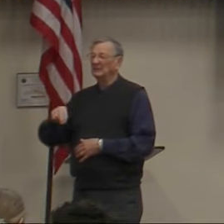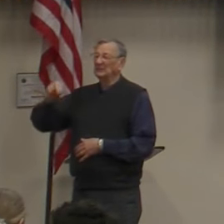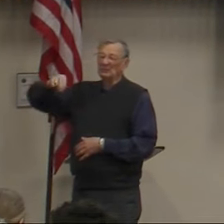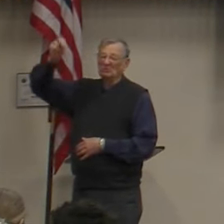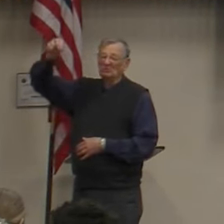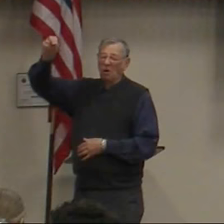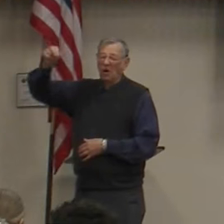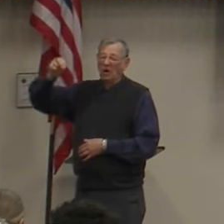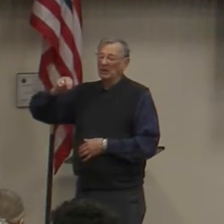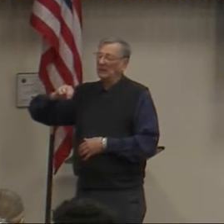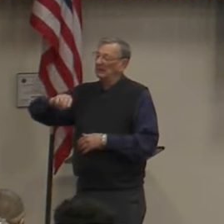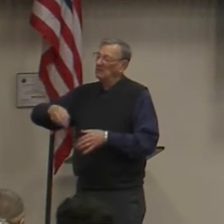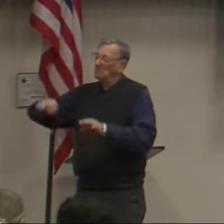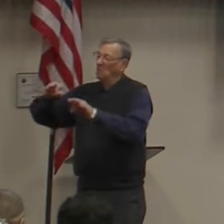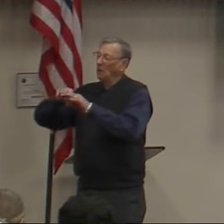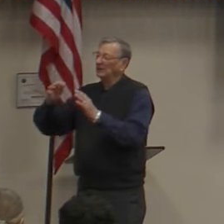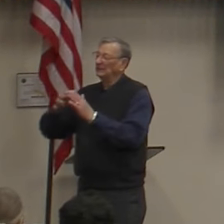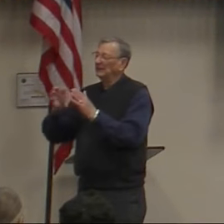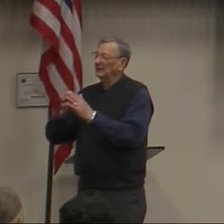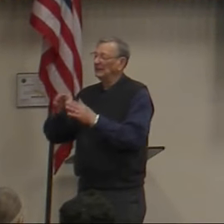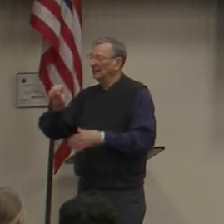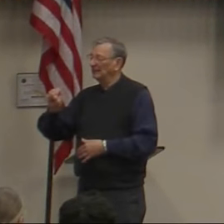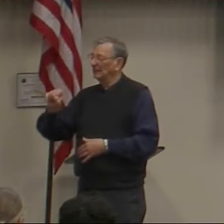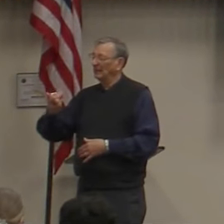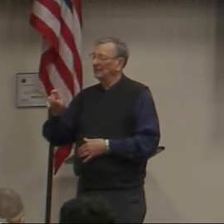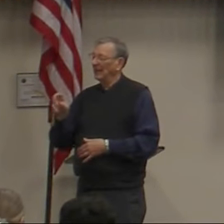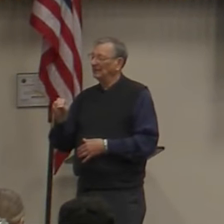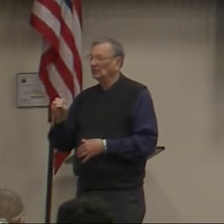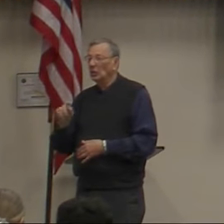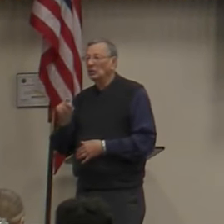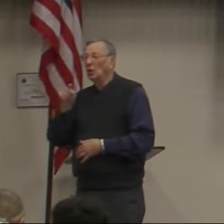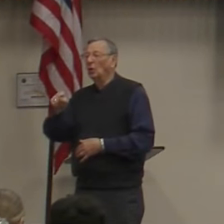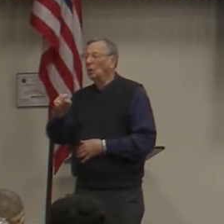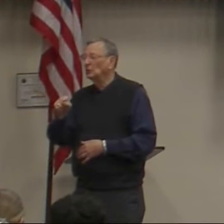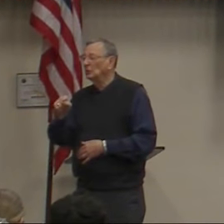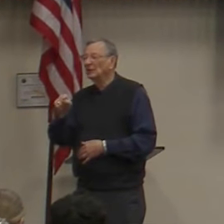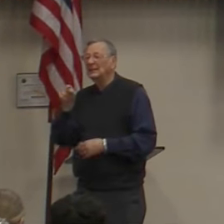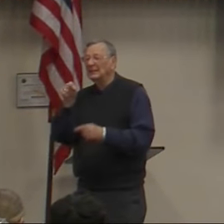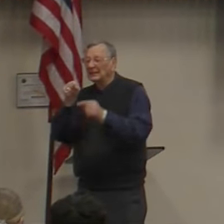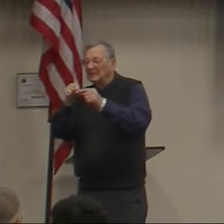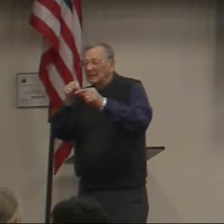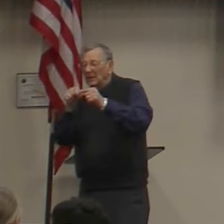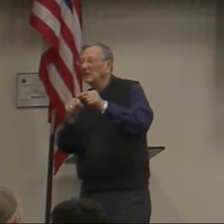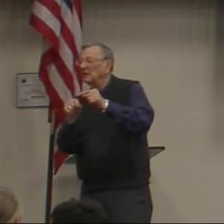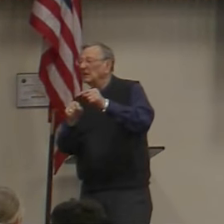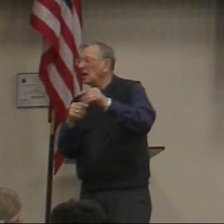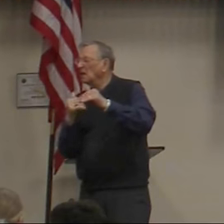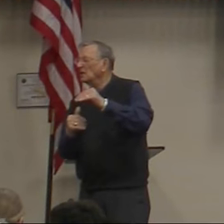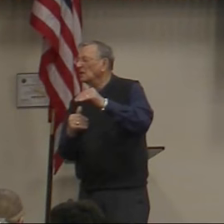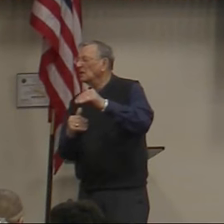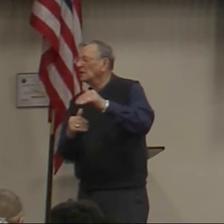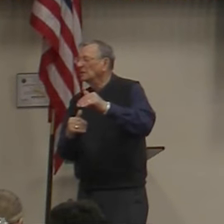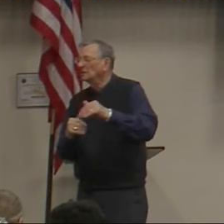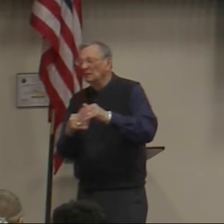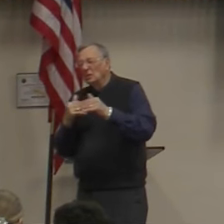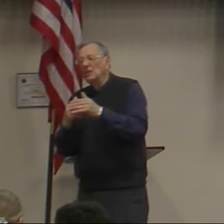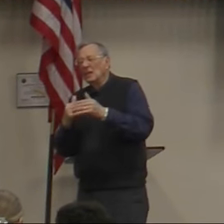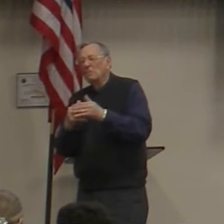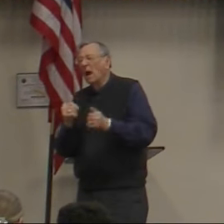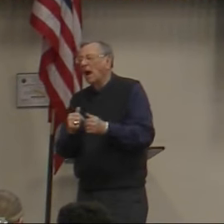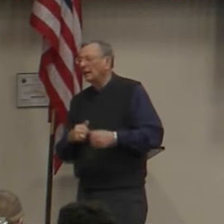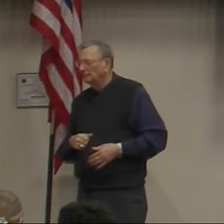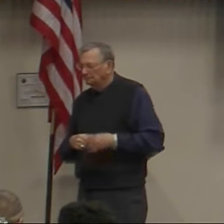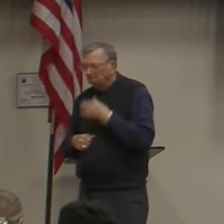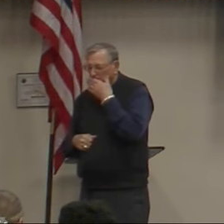key cities in this region called Sidon. So he goes to escape Jezebel and he goes right, really, underneath her nose in so many different